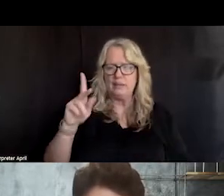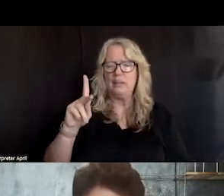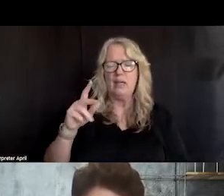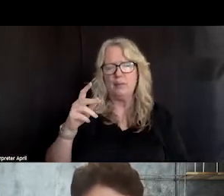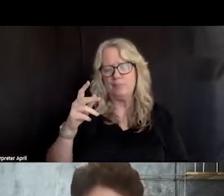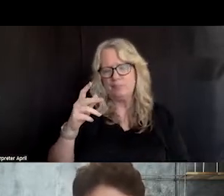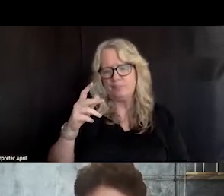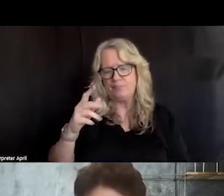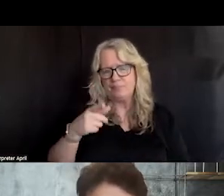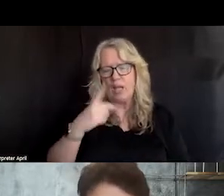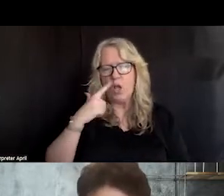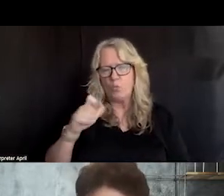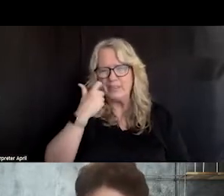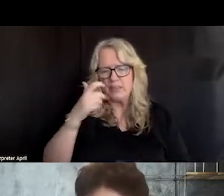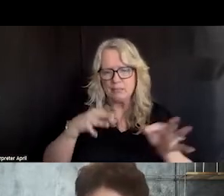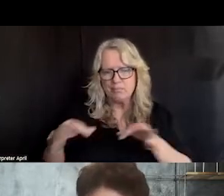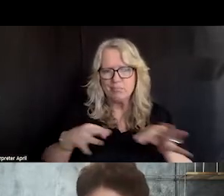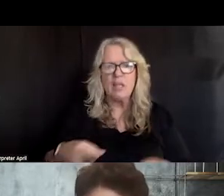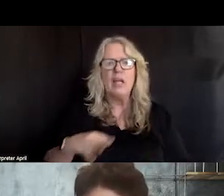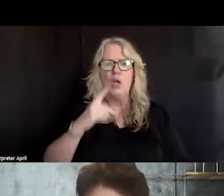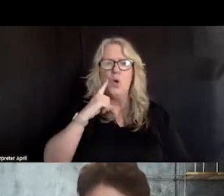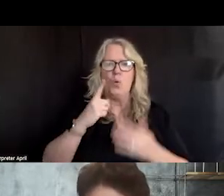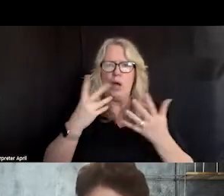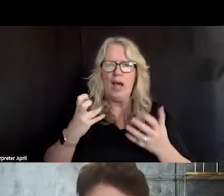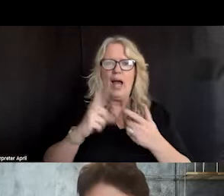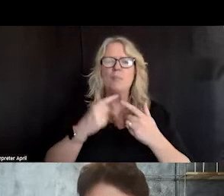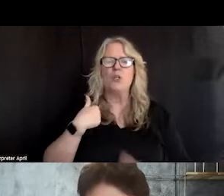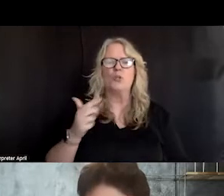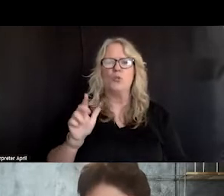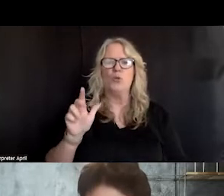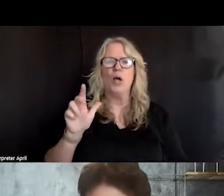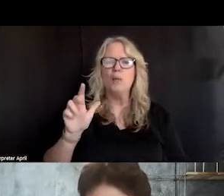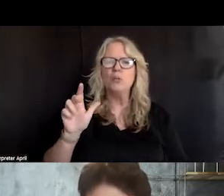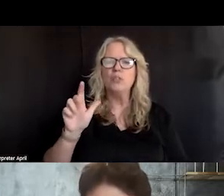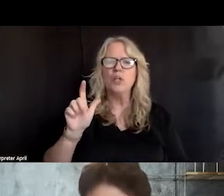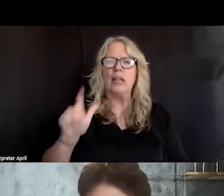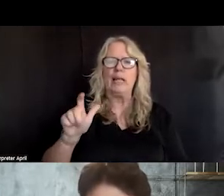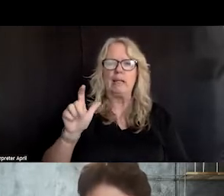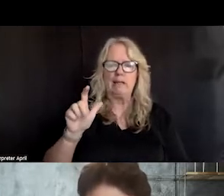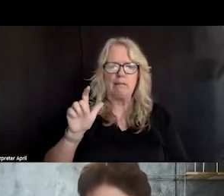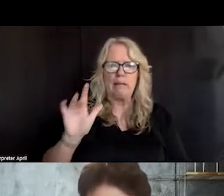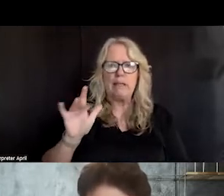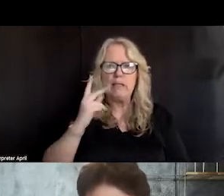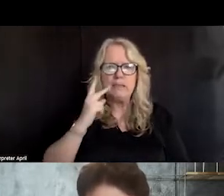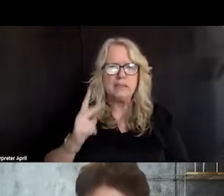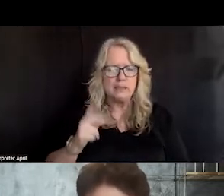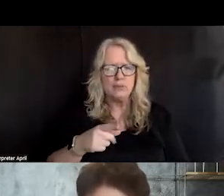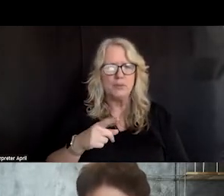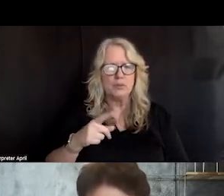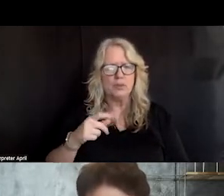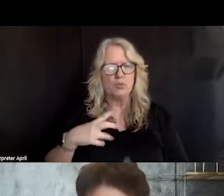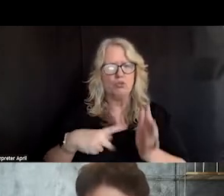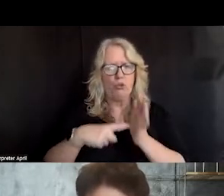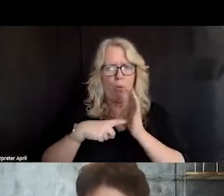But I think I'm going to do now what everyone's itching to do, which is actually click on the Use Calculator button, which takes